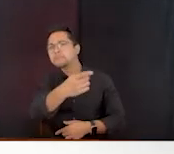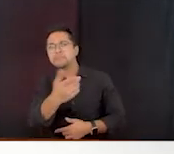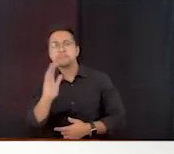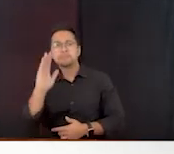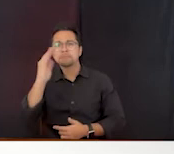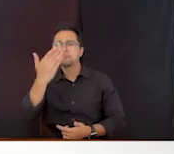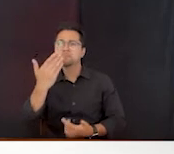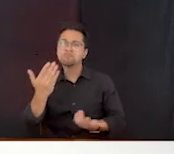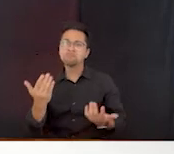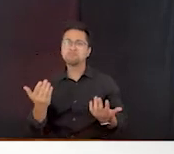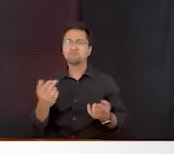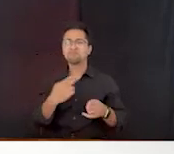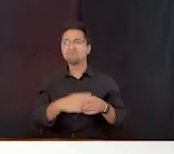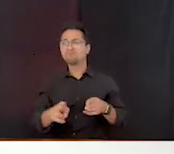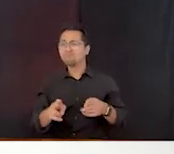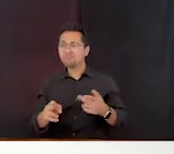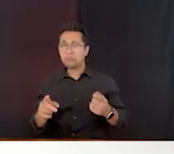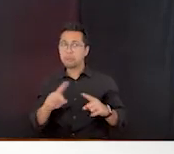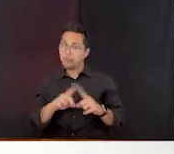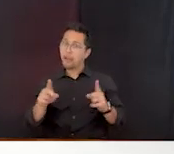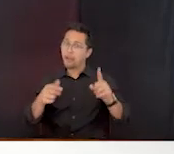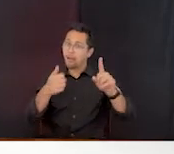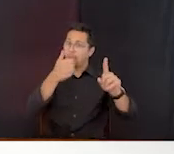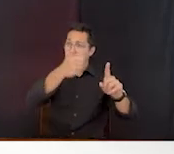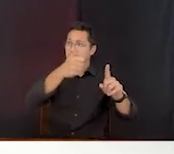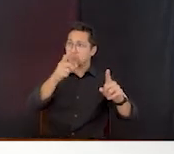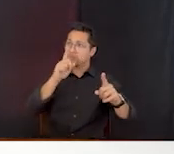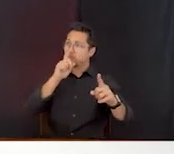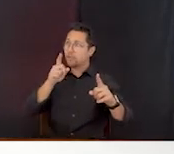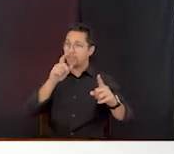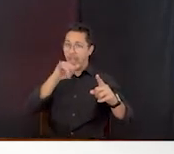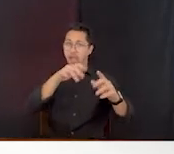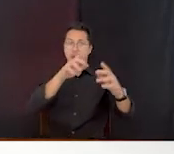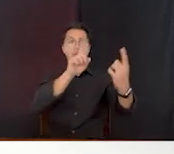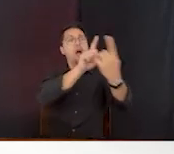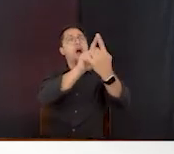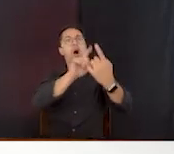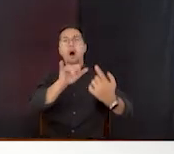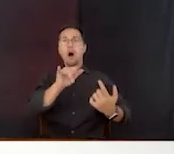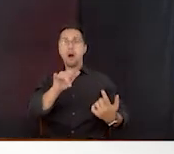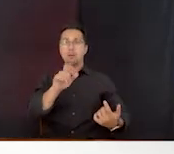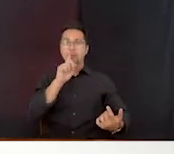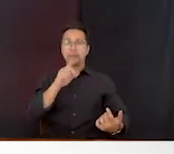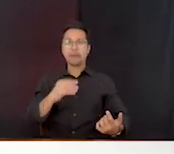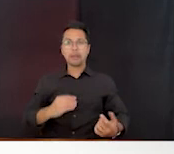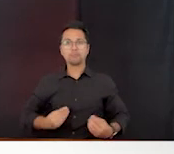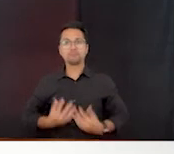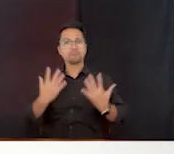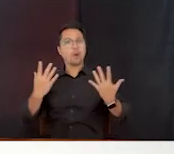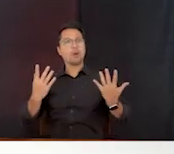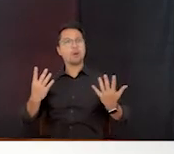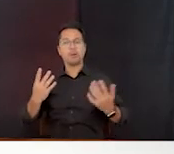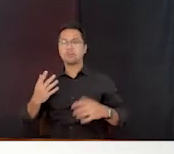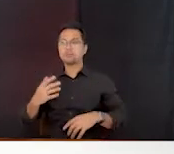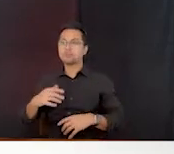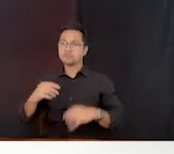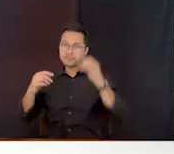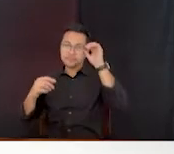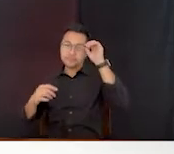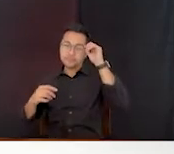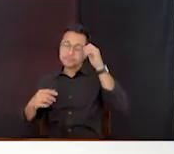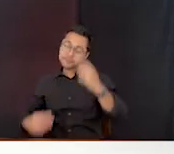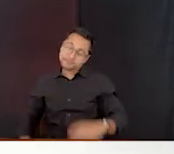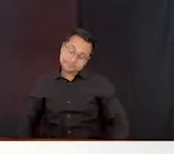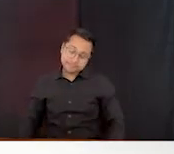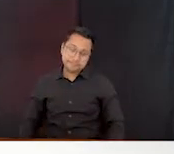just very small, but they're actually really socially fulfilling, and they were a big part of our day before the pandemic, and perhaps after